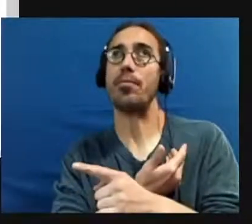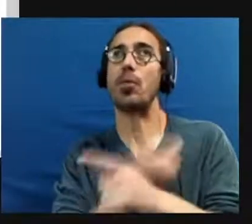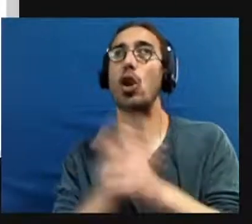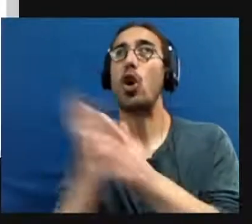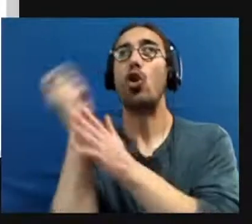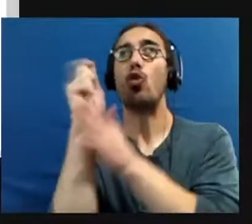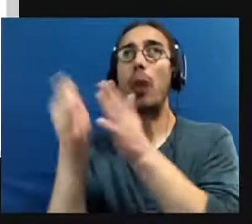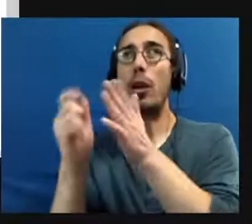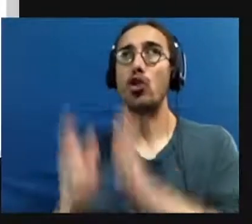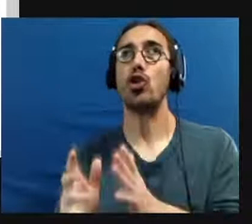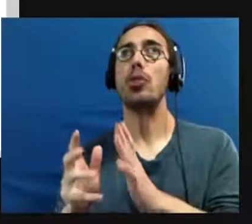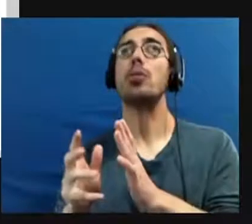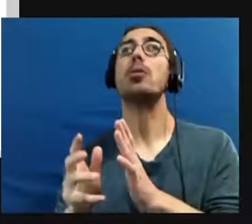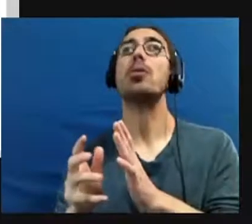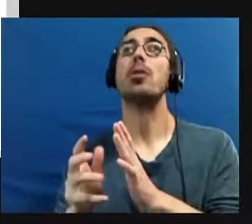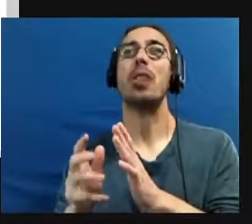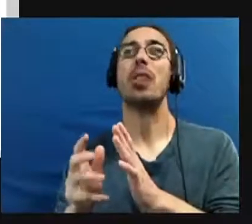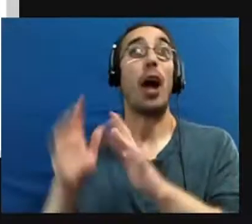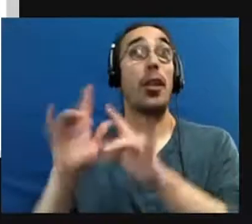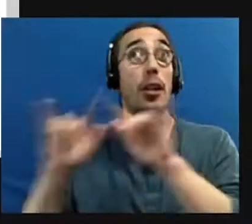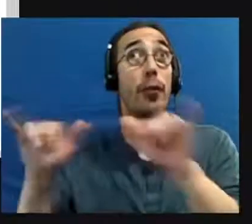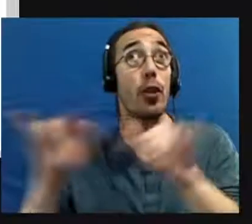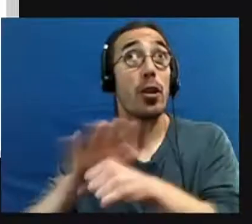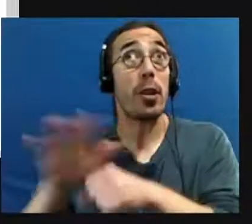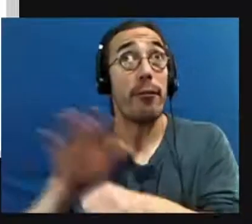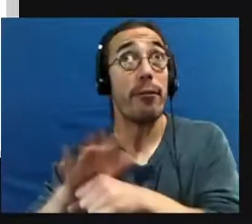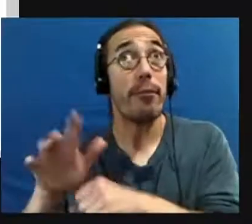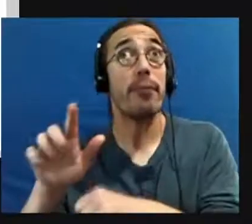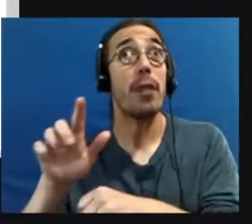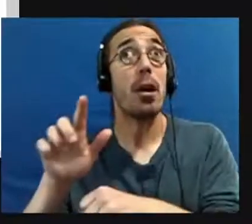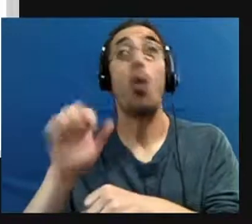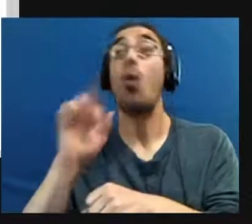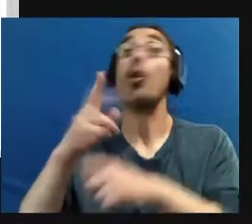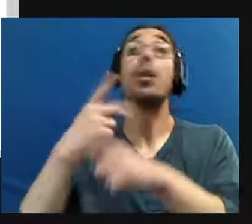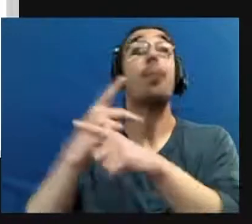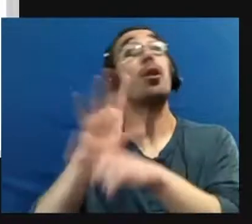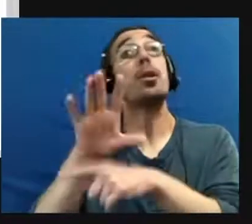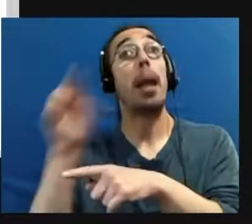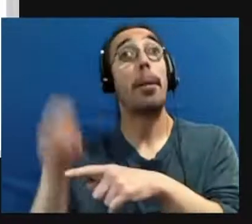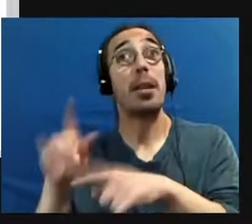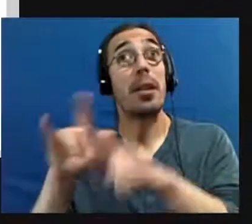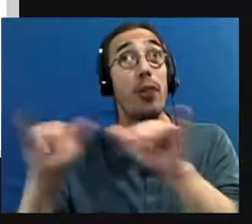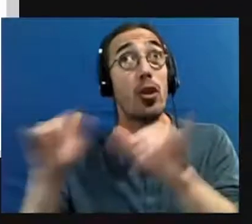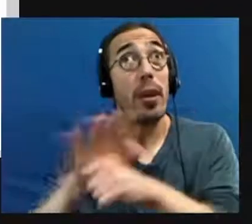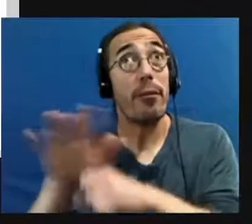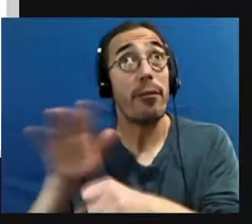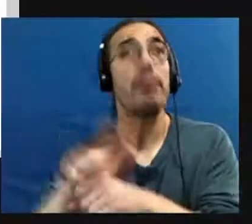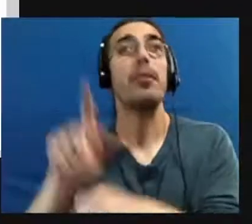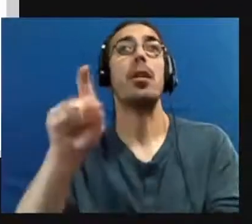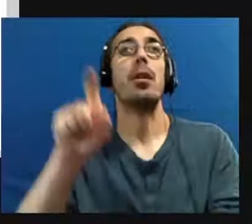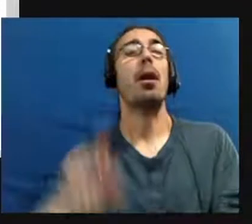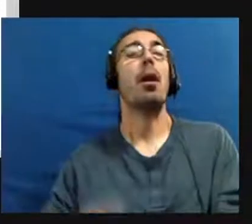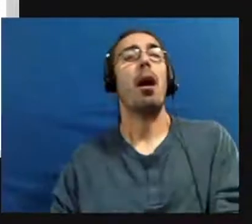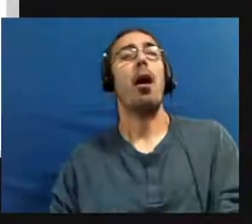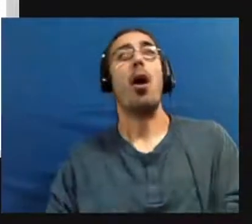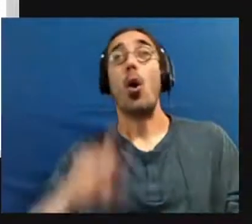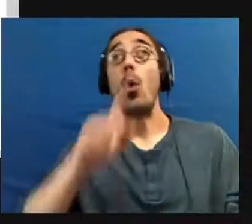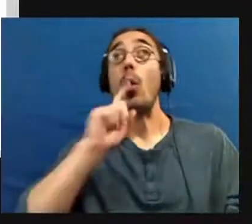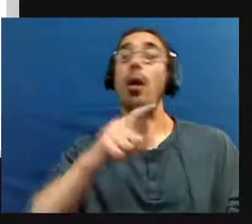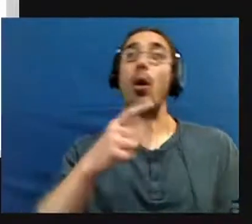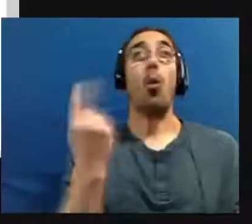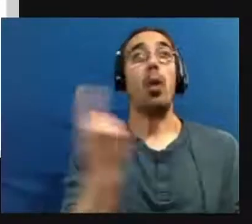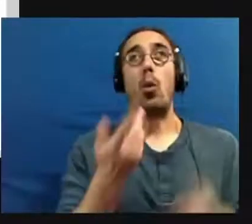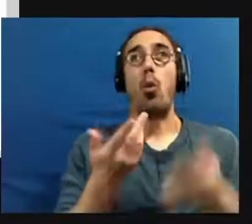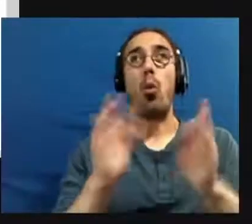rooms being diverse enough? Are the production companies being diverse enough? And ultimately, the only way that we